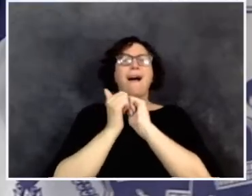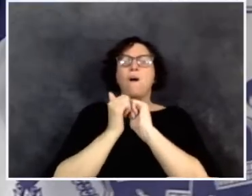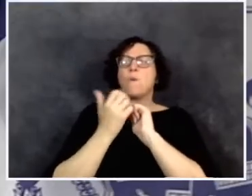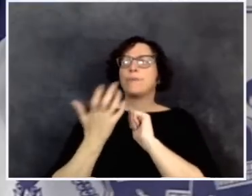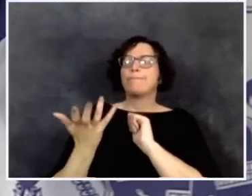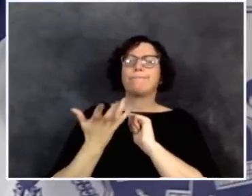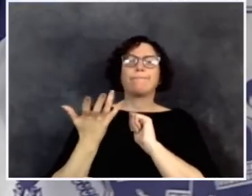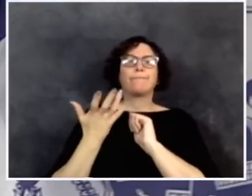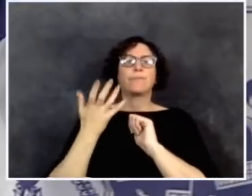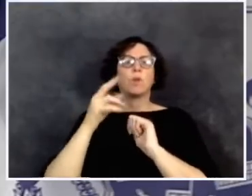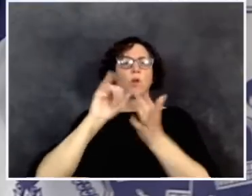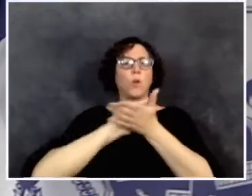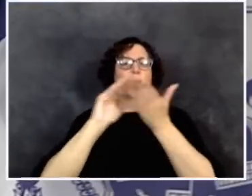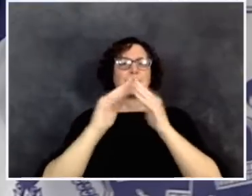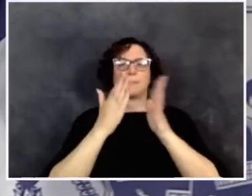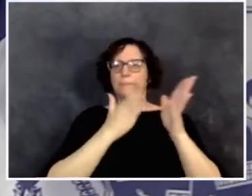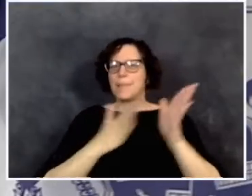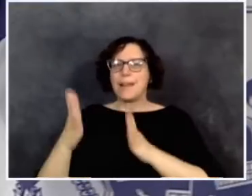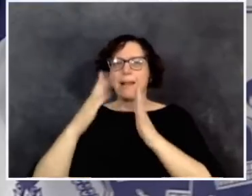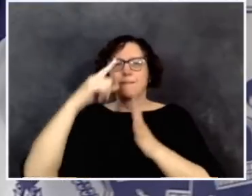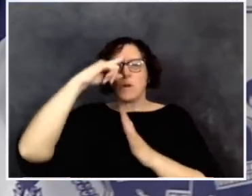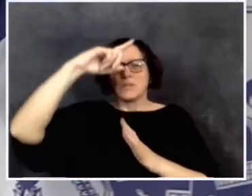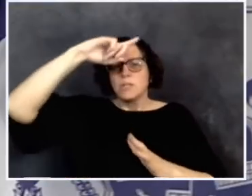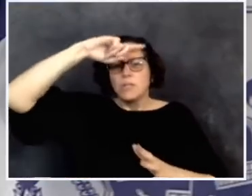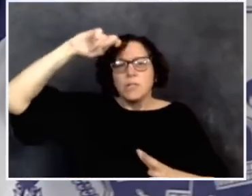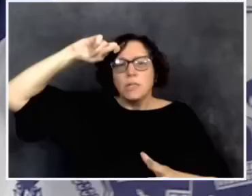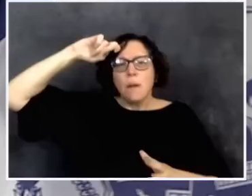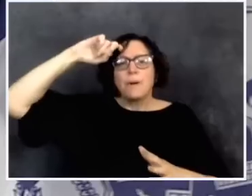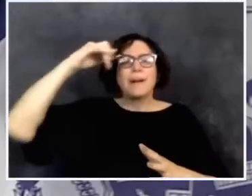cool down and will probably be blasting their air conditioners at home?